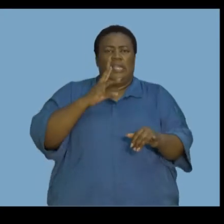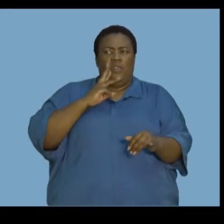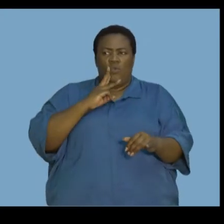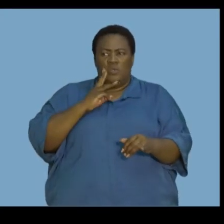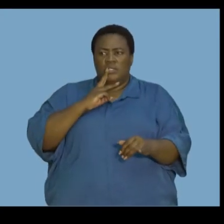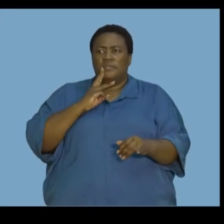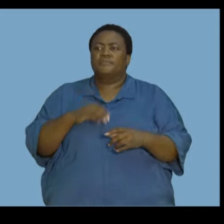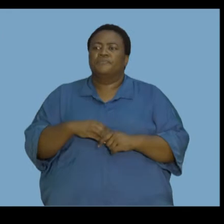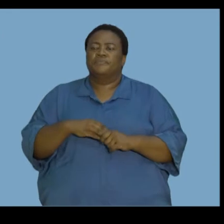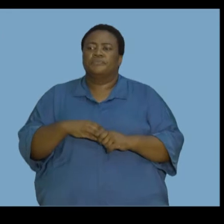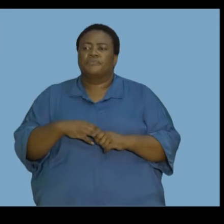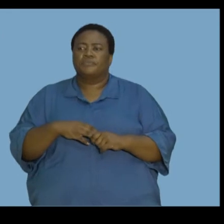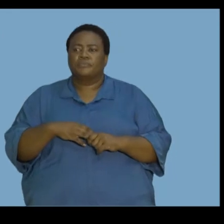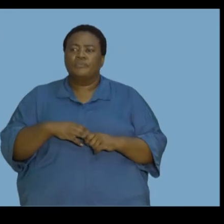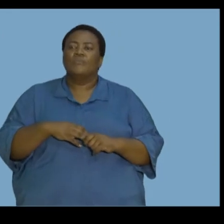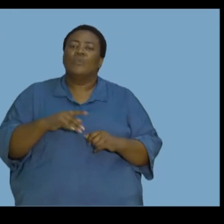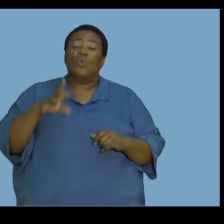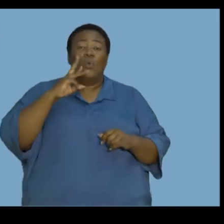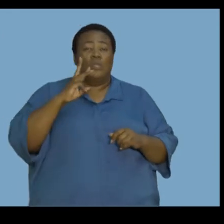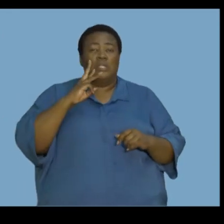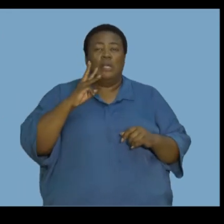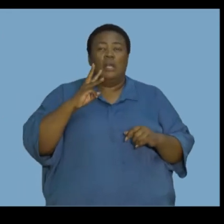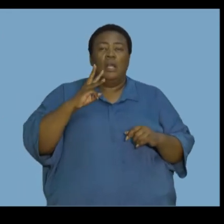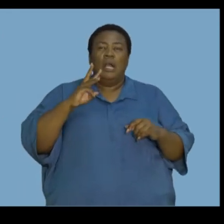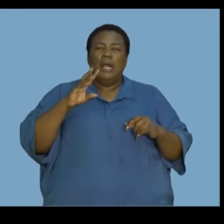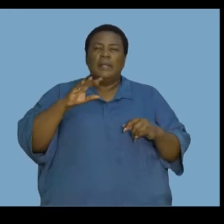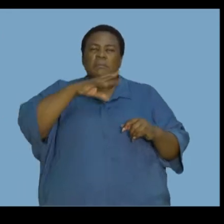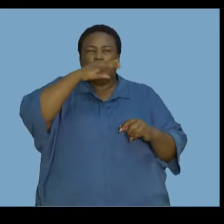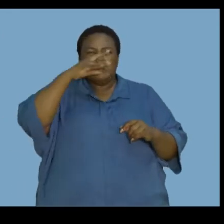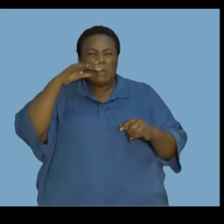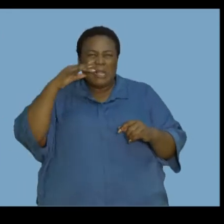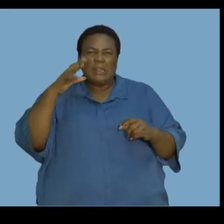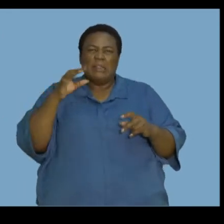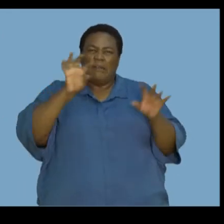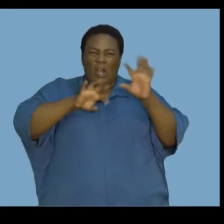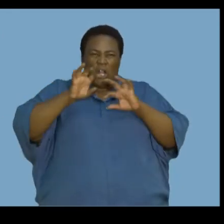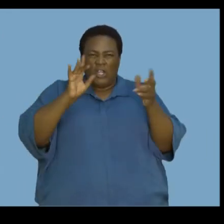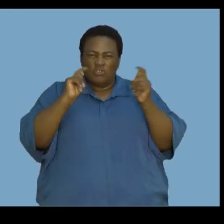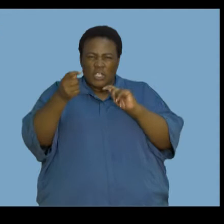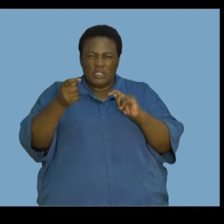loss, there's loss in transparency of the water, and the water sometimes develops a bad smell